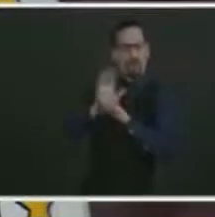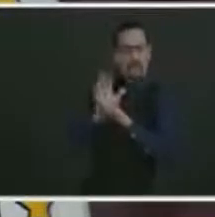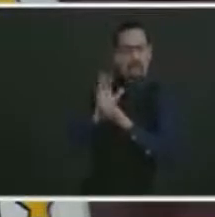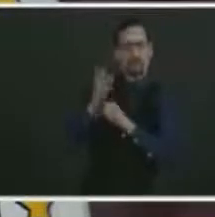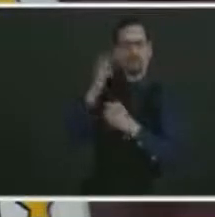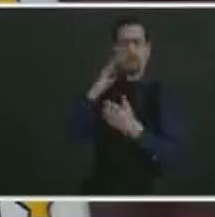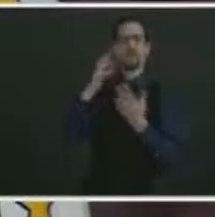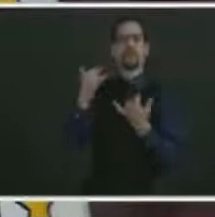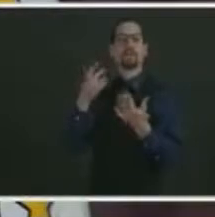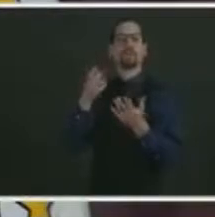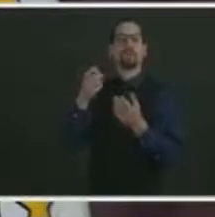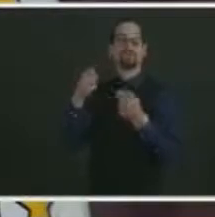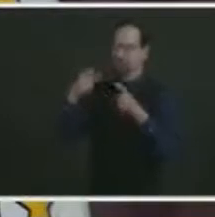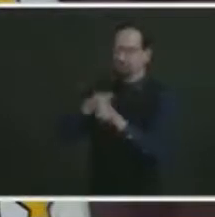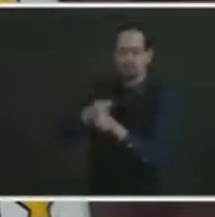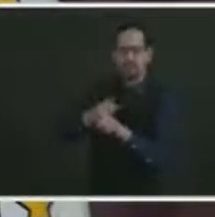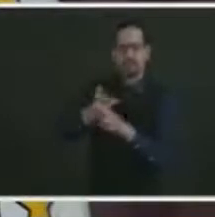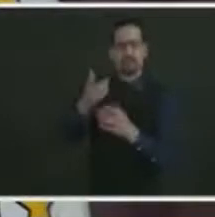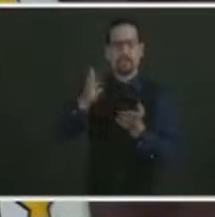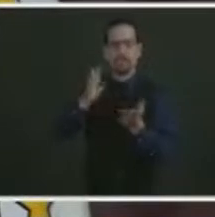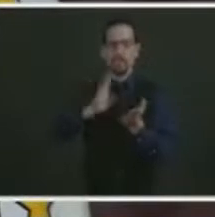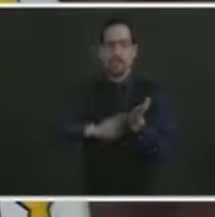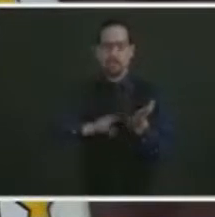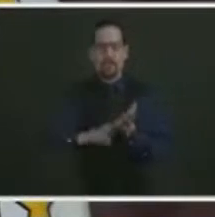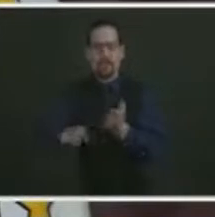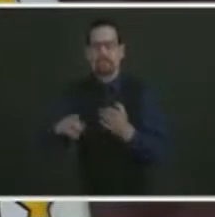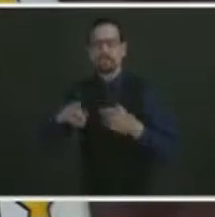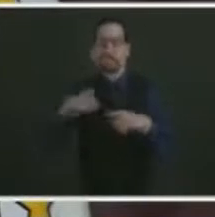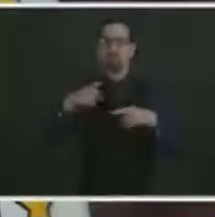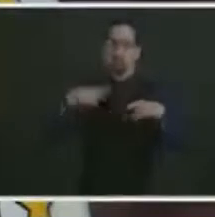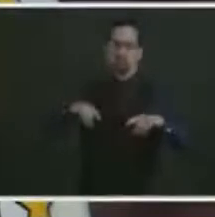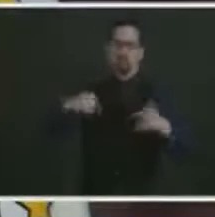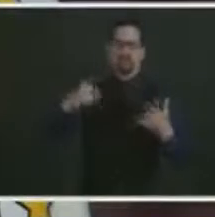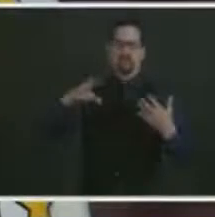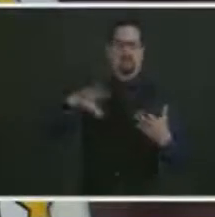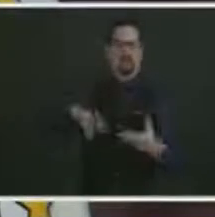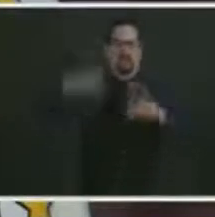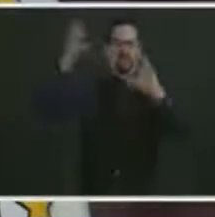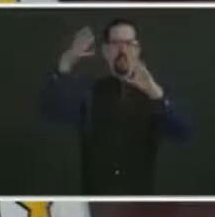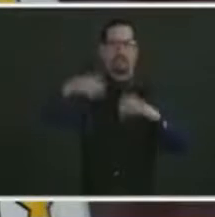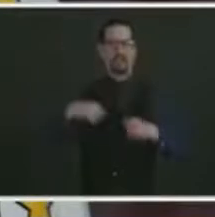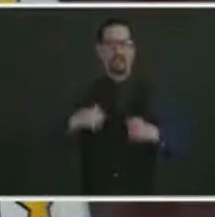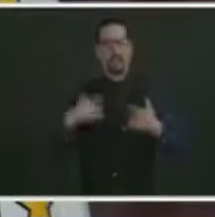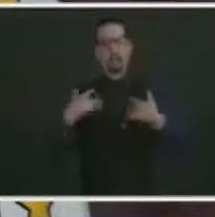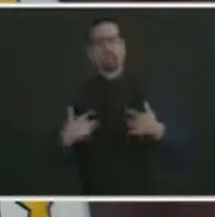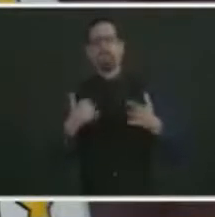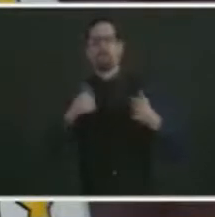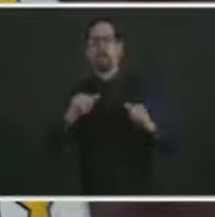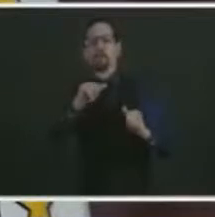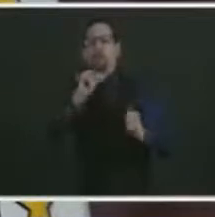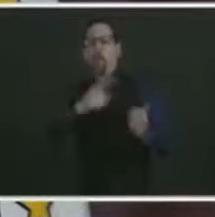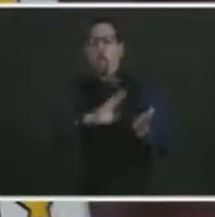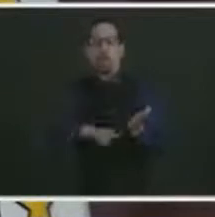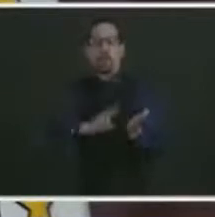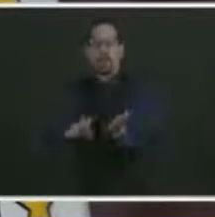workers in the middle of an economic crisis is something that I was loath to do. I